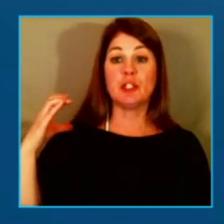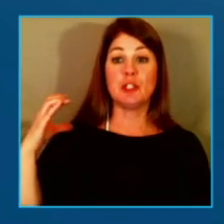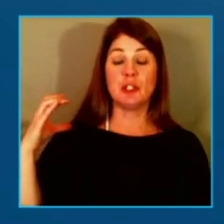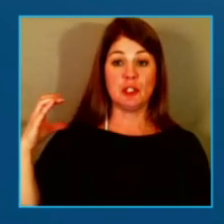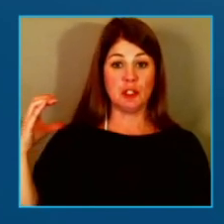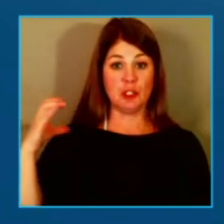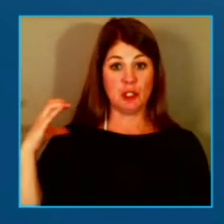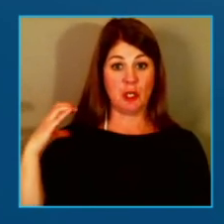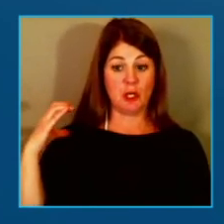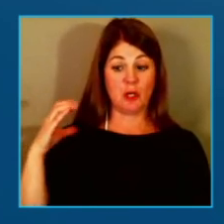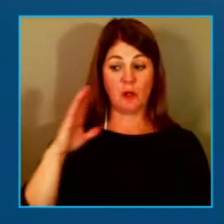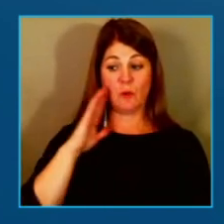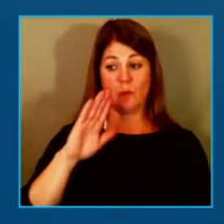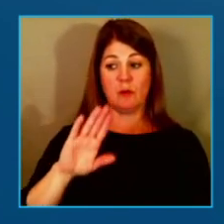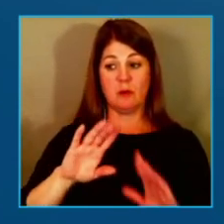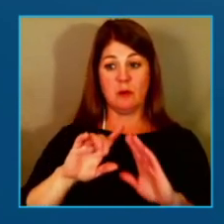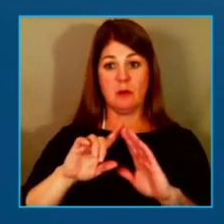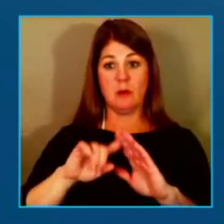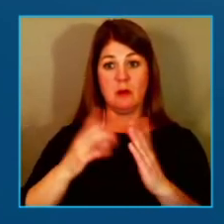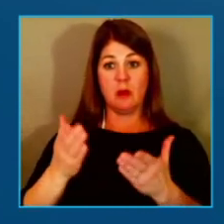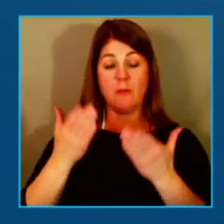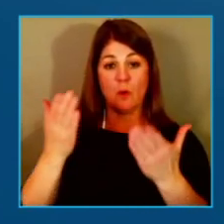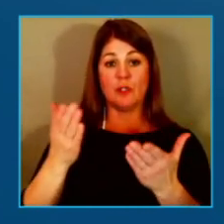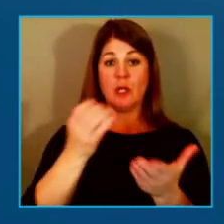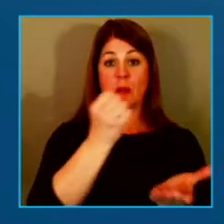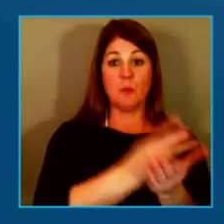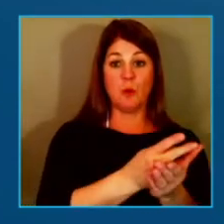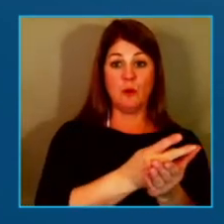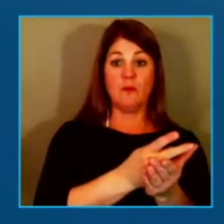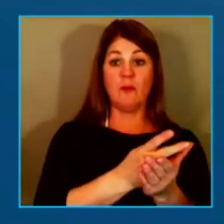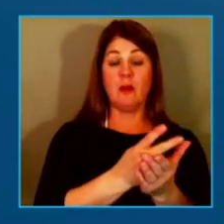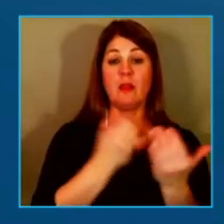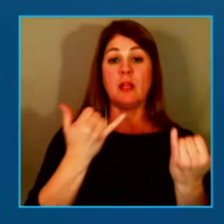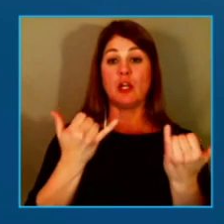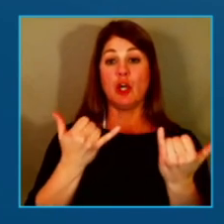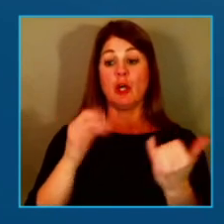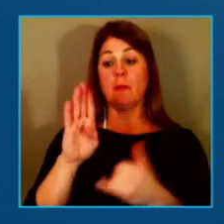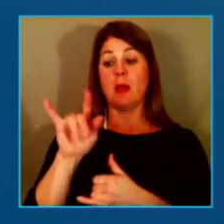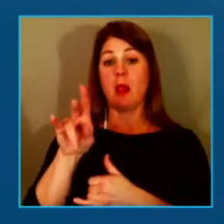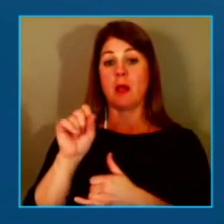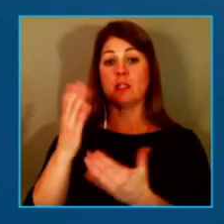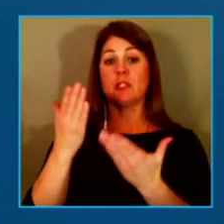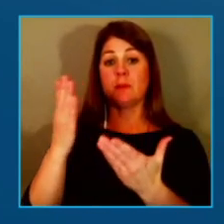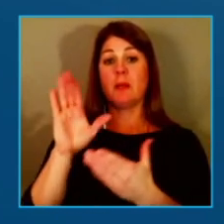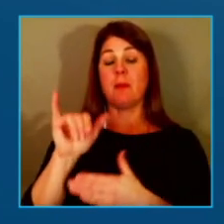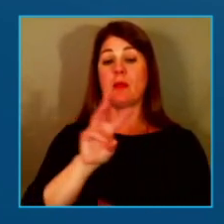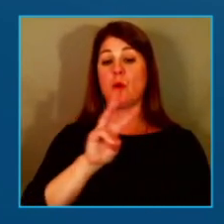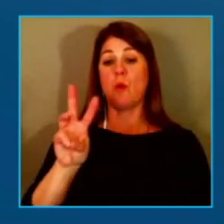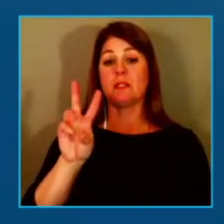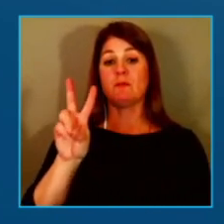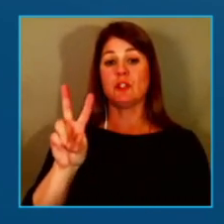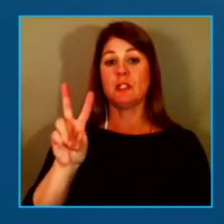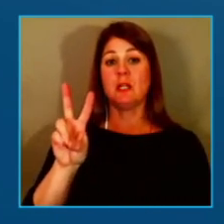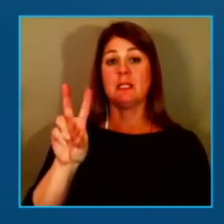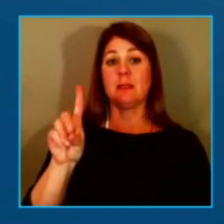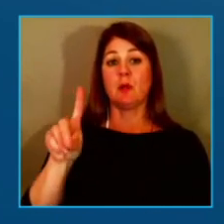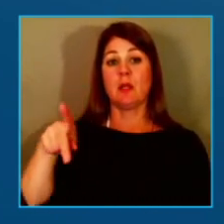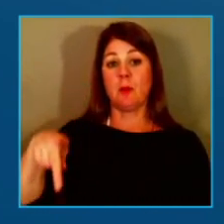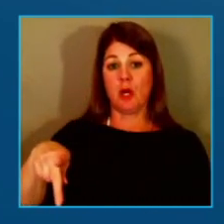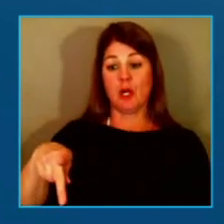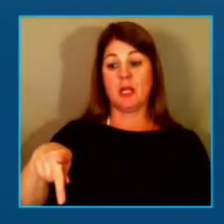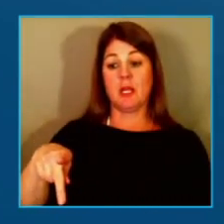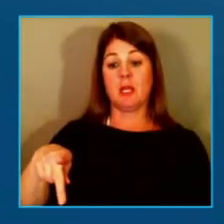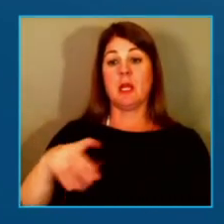motion to approve the updated bylaws as submitted by the West Virginia Democratic Party in